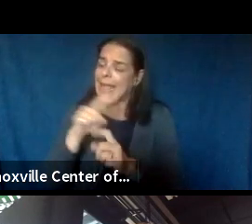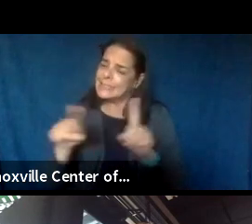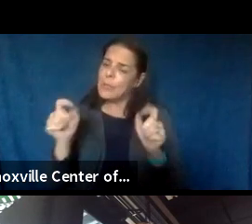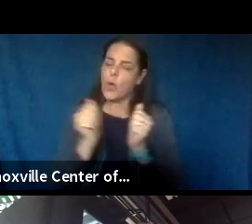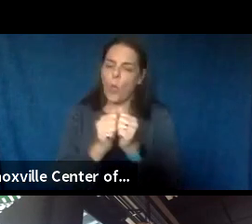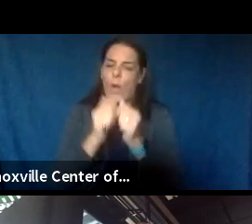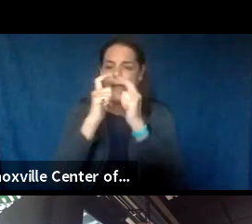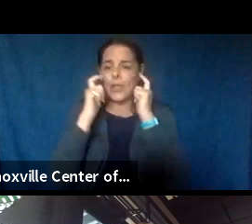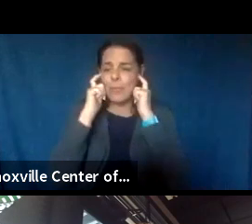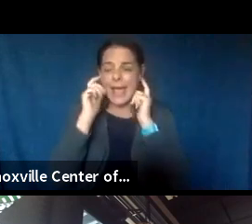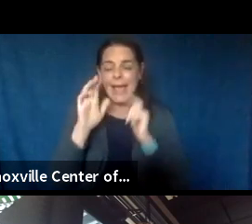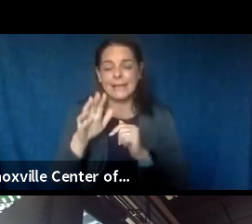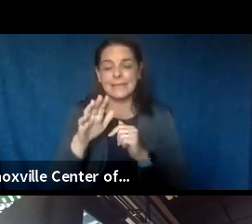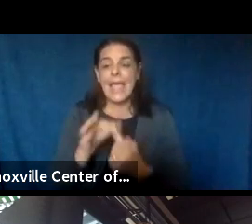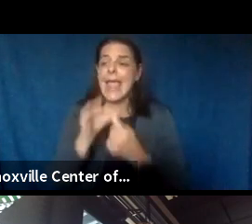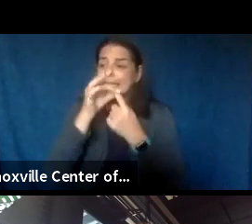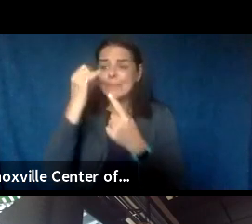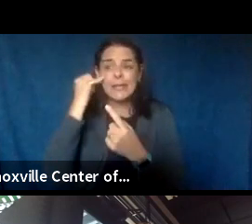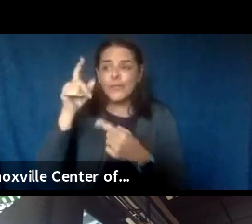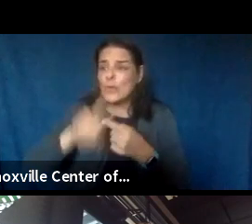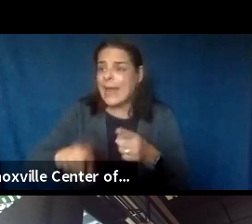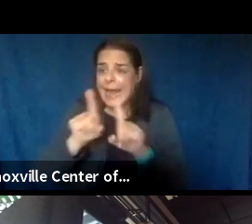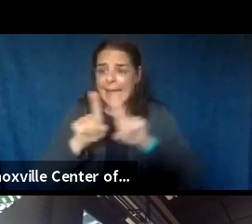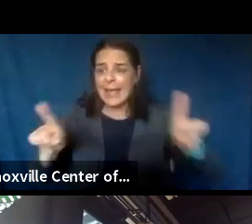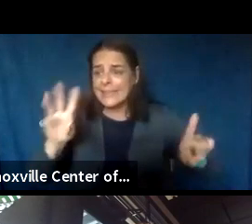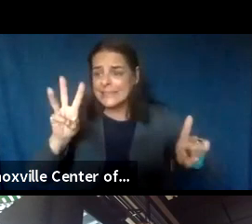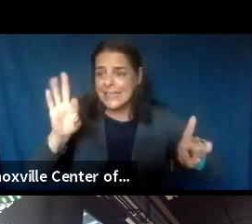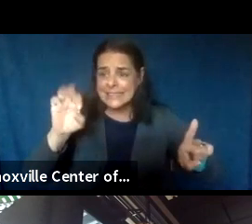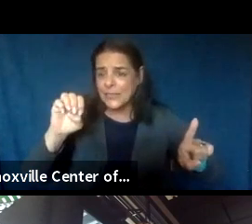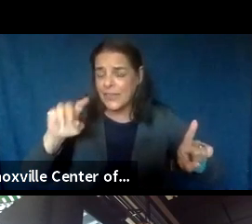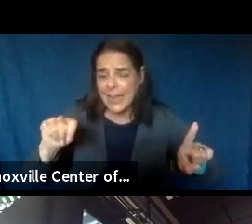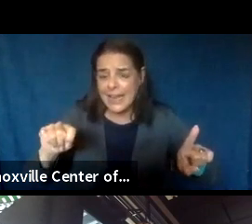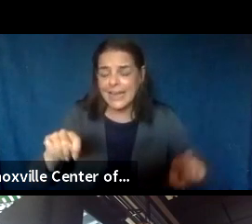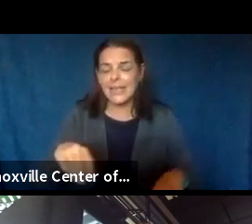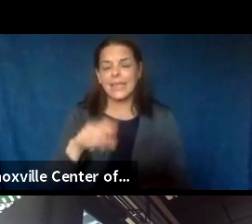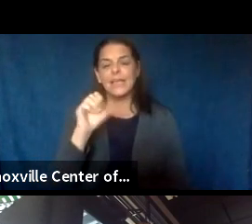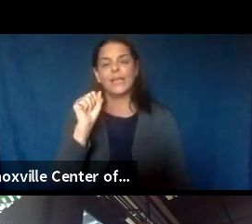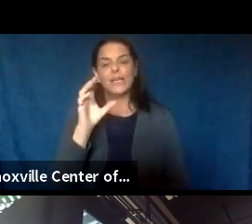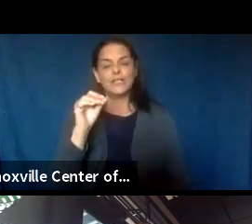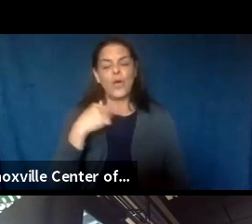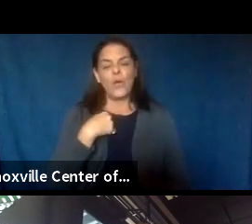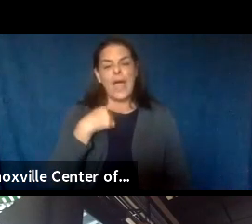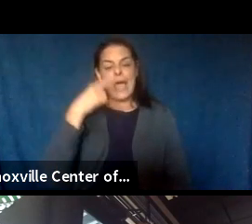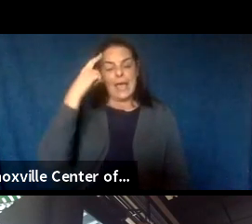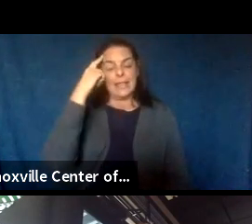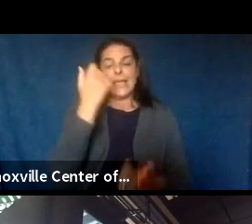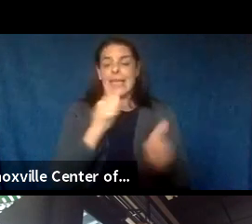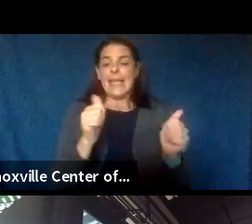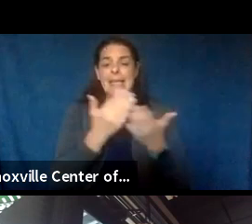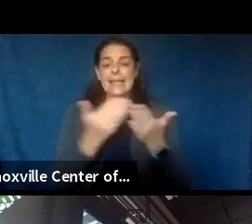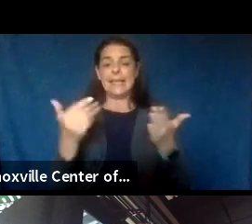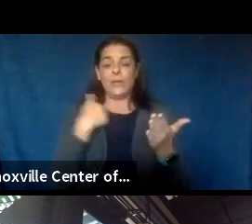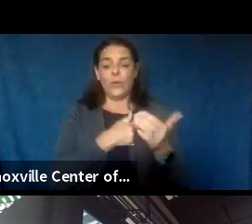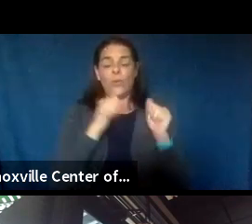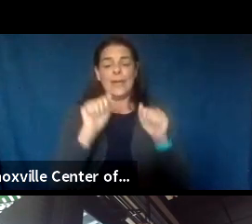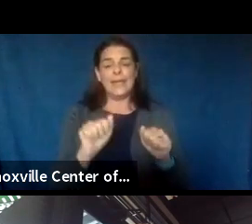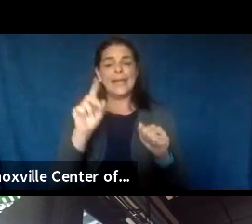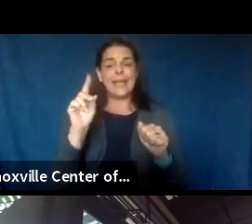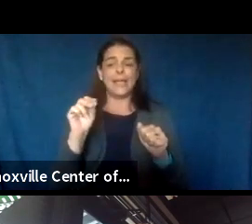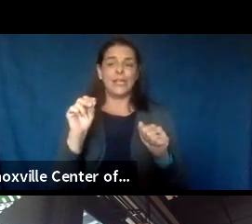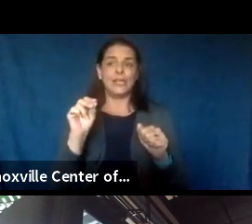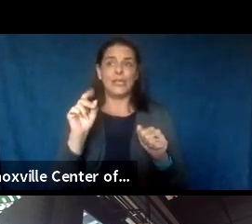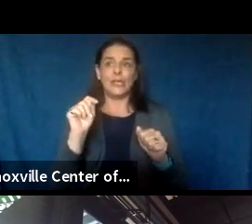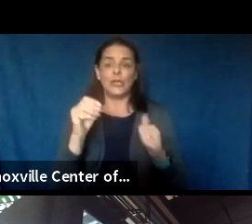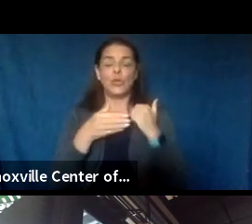mask, especially if you can't be 6 feet apart. And so I think that anything that we can do to